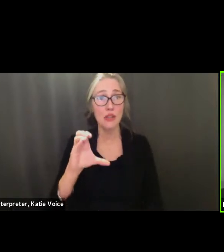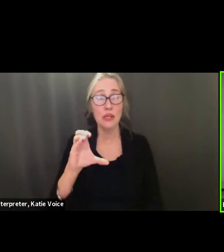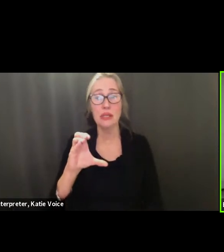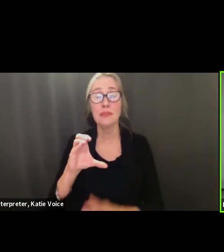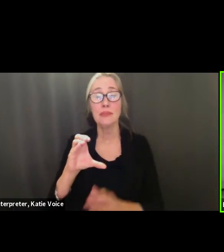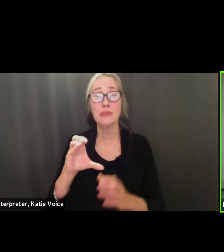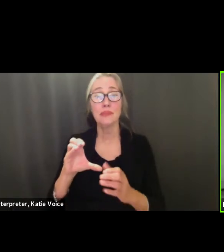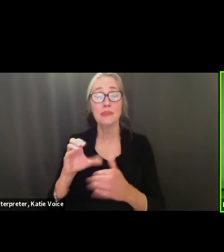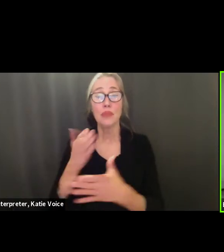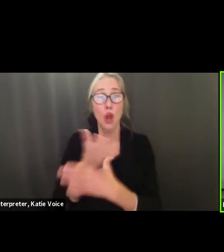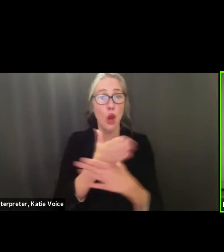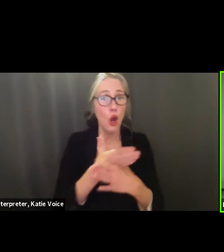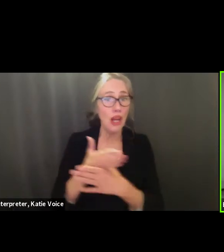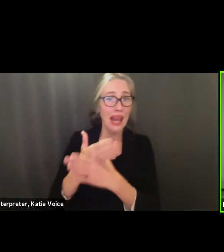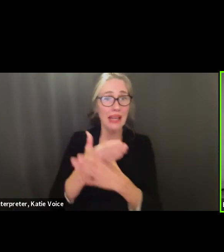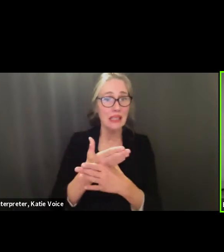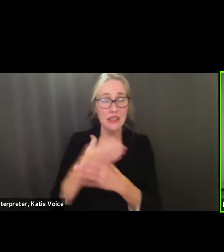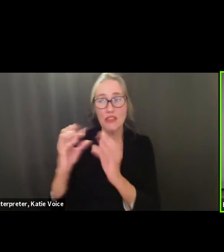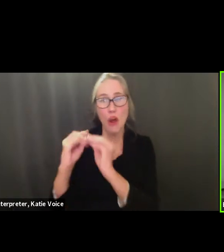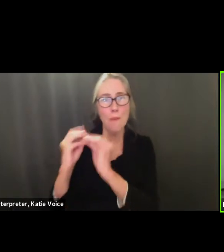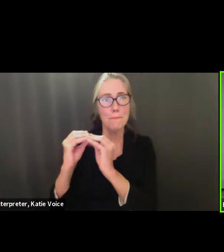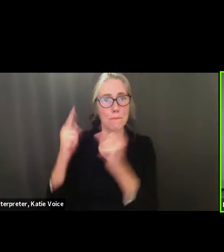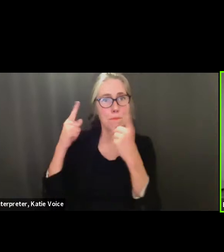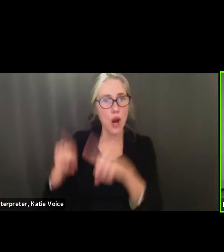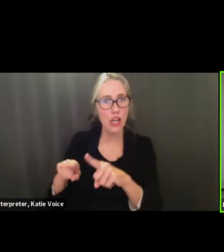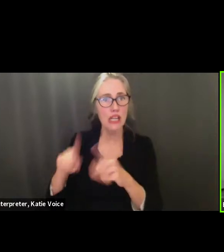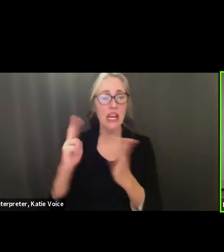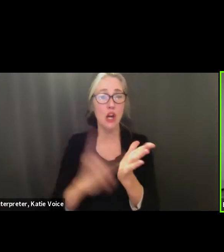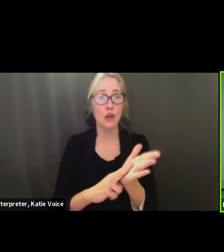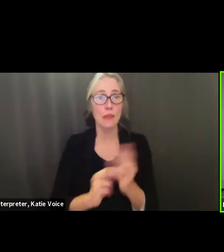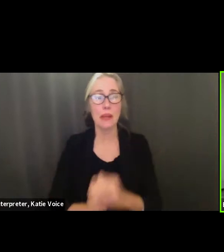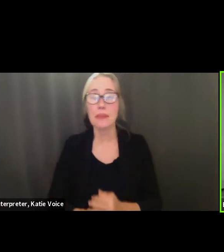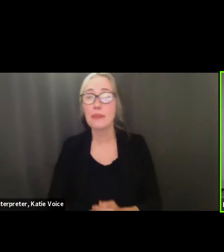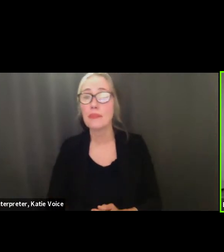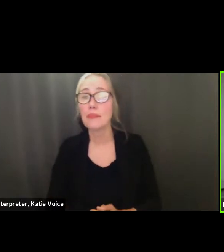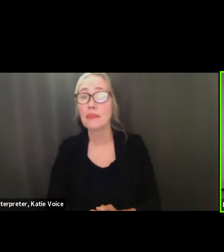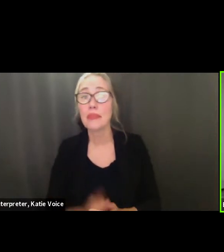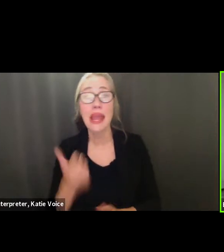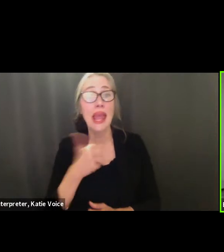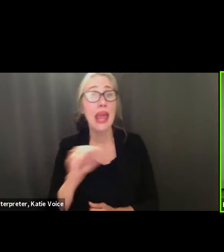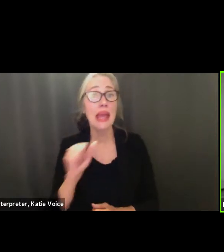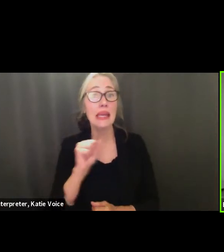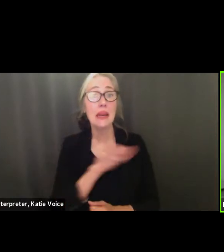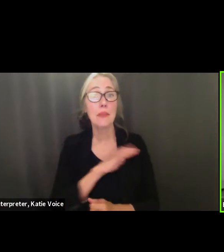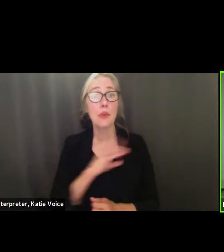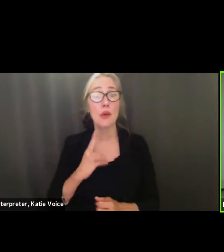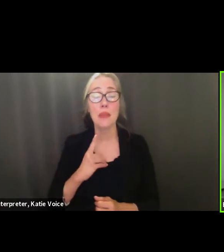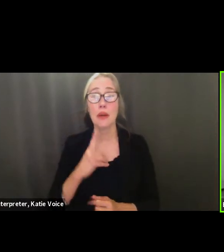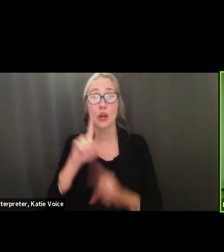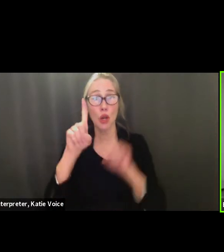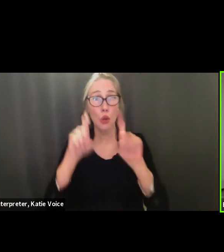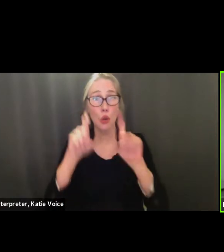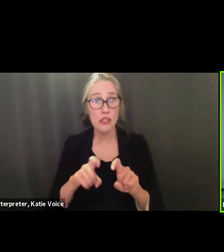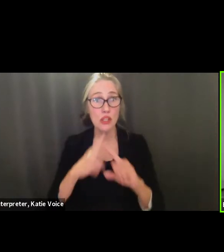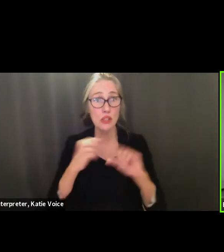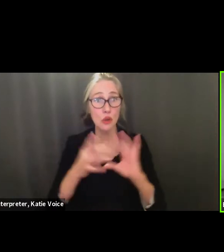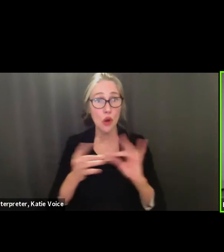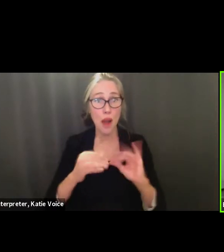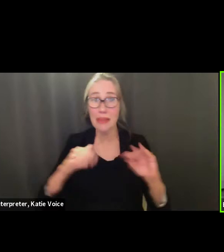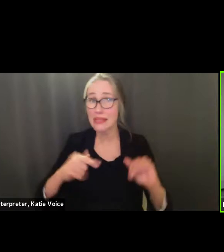Disclosure. Thank you. I don't believe we have public comments. So board members, do you have any questions or comments that haven't been addressed before?